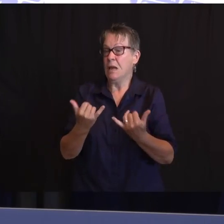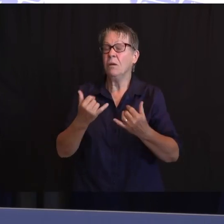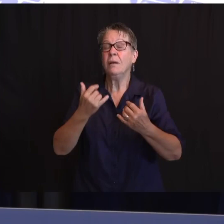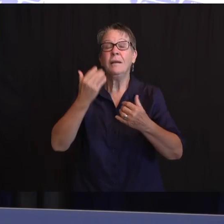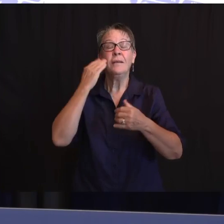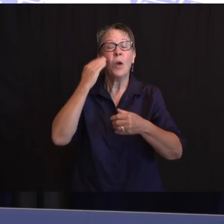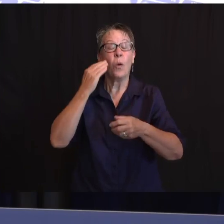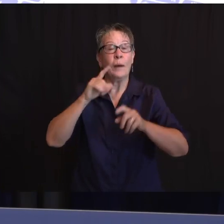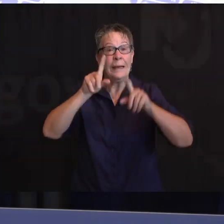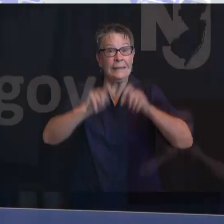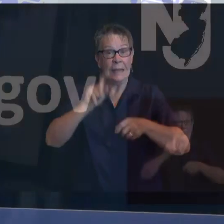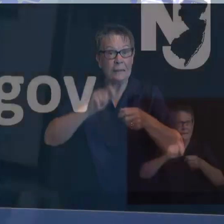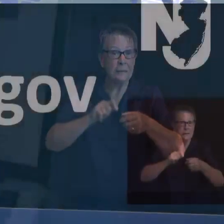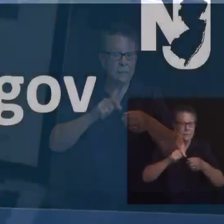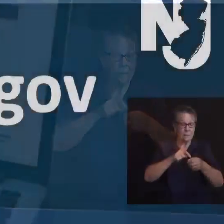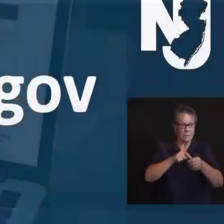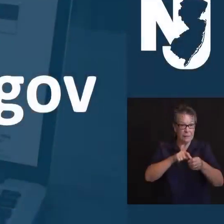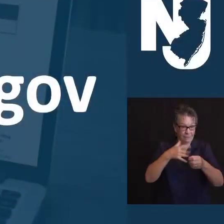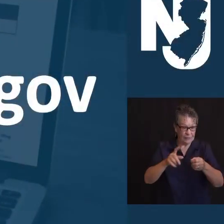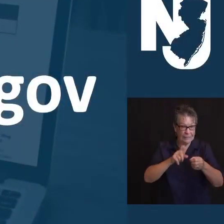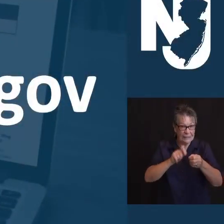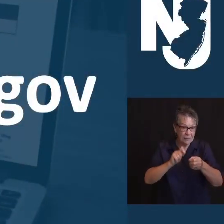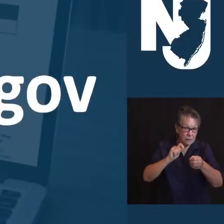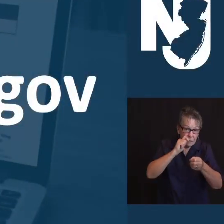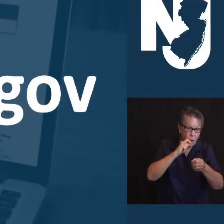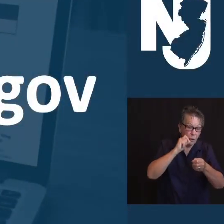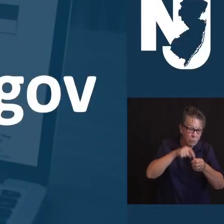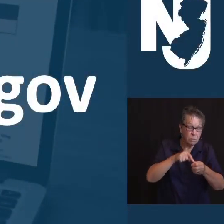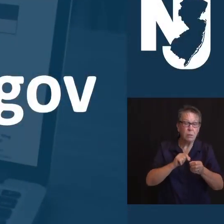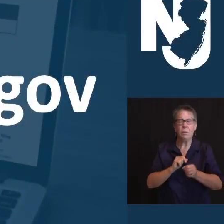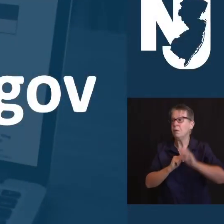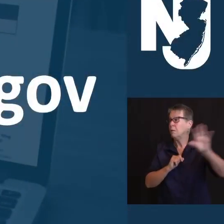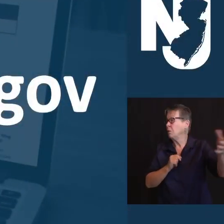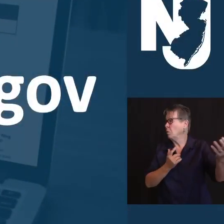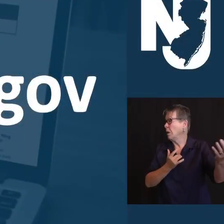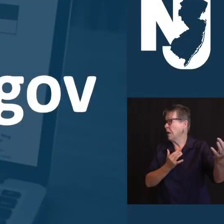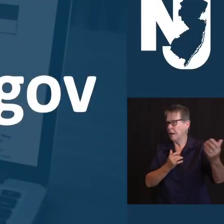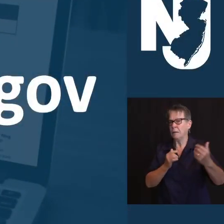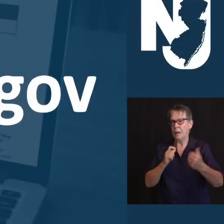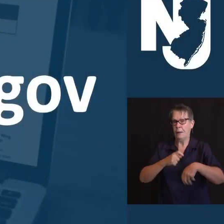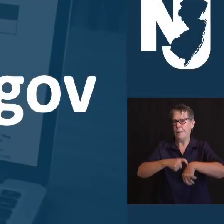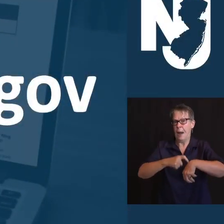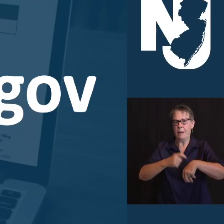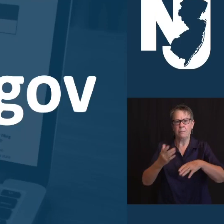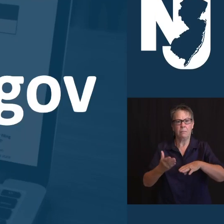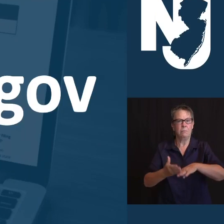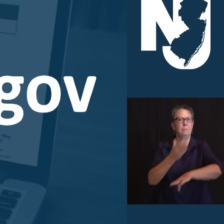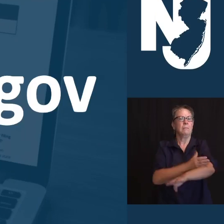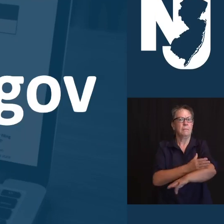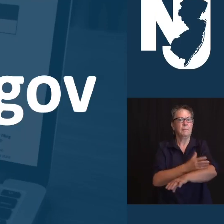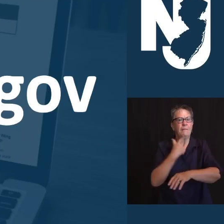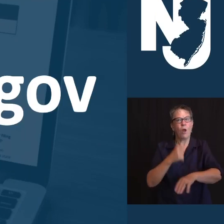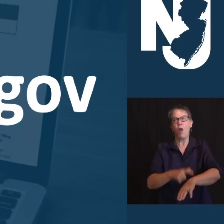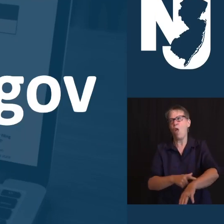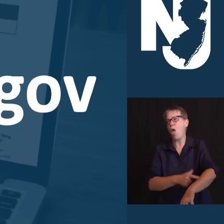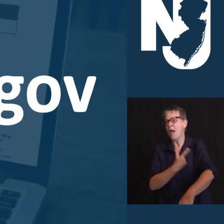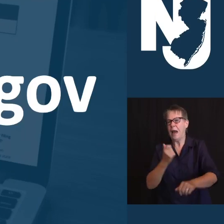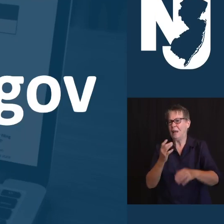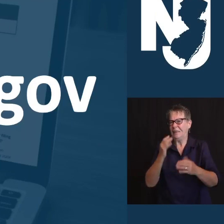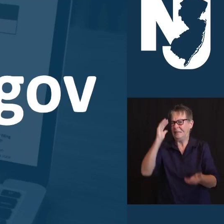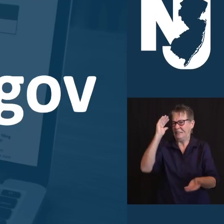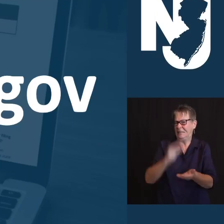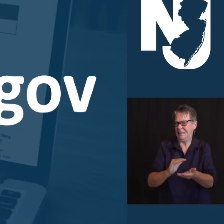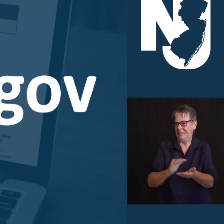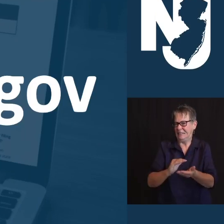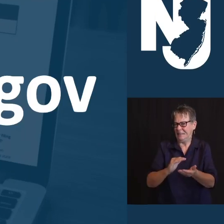days. Equally important to testing is contact tracing for individuals who have tested positive. As the governor mentioned, New Jersey